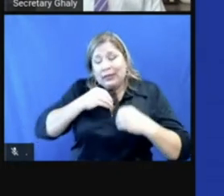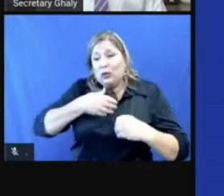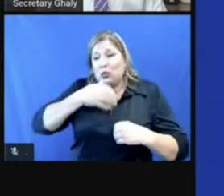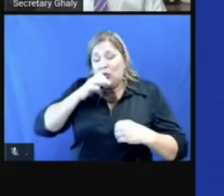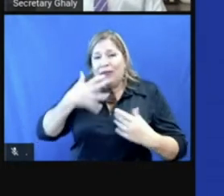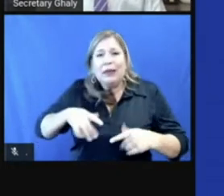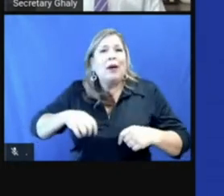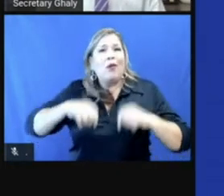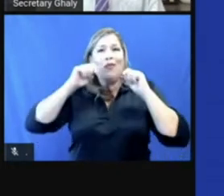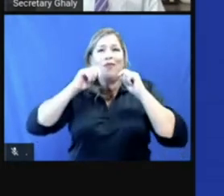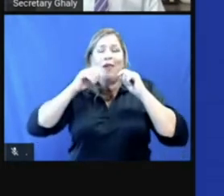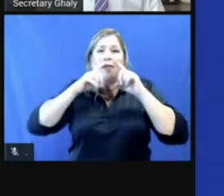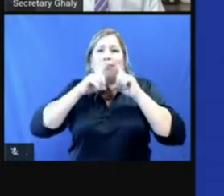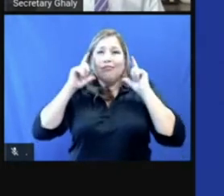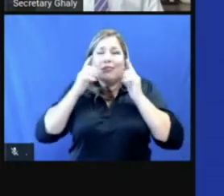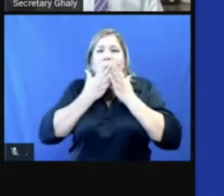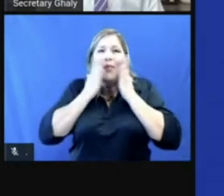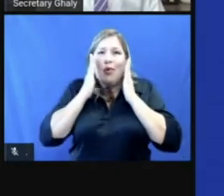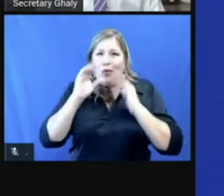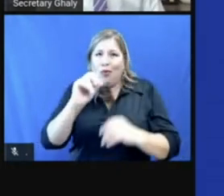drinking, even if you're